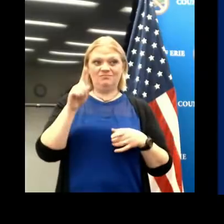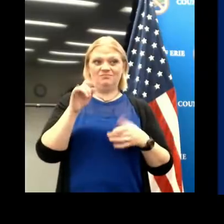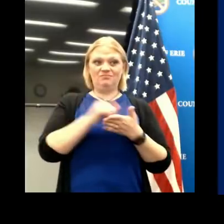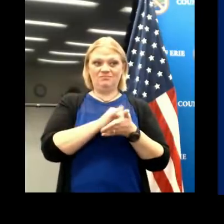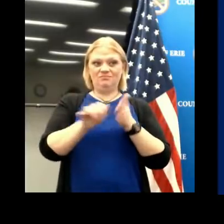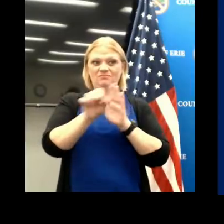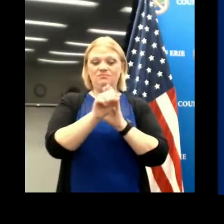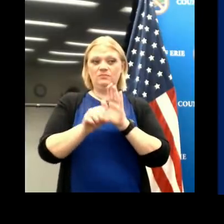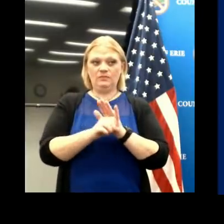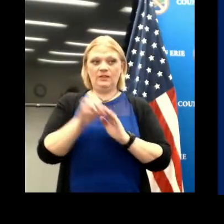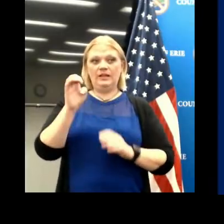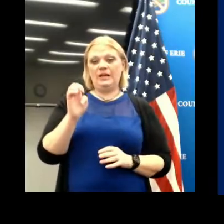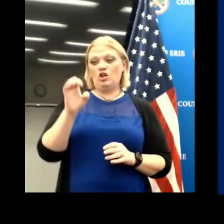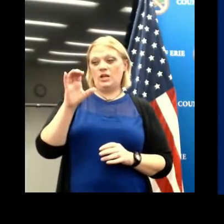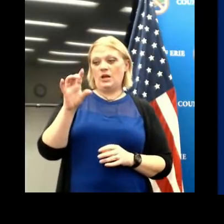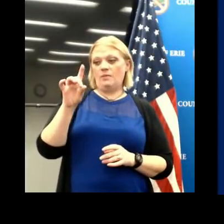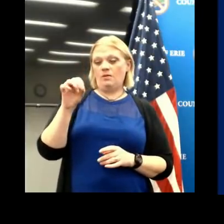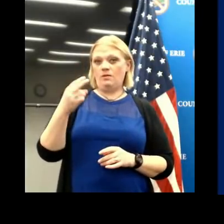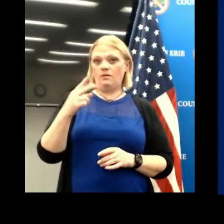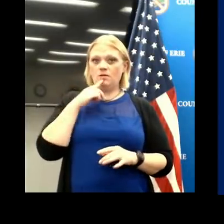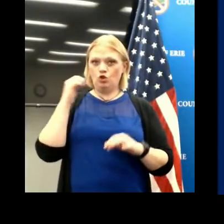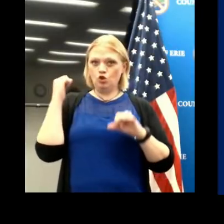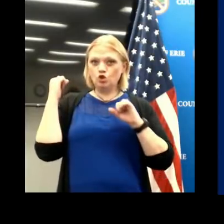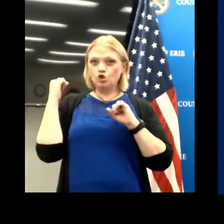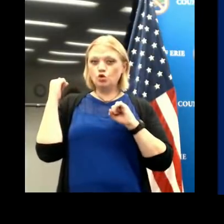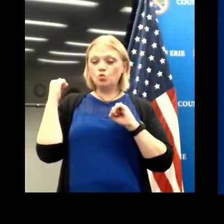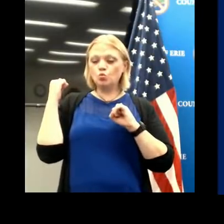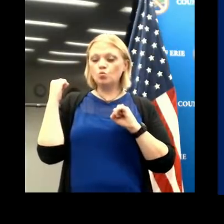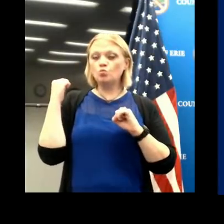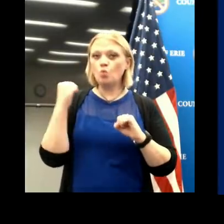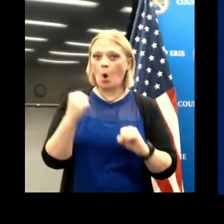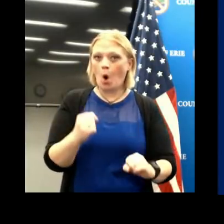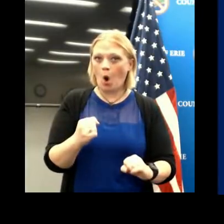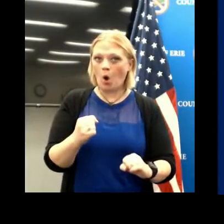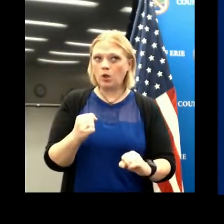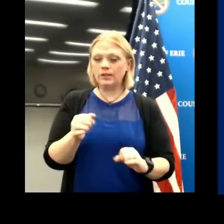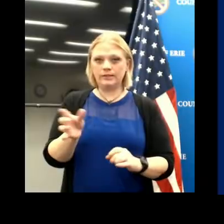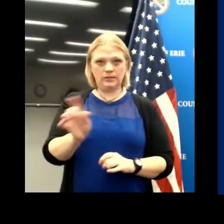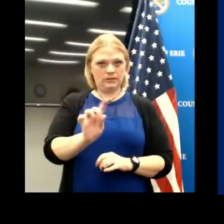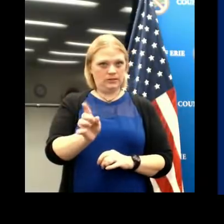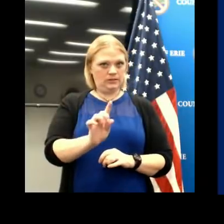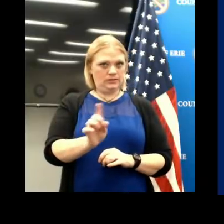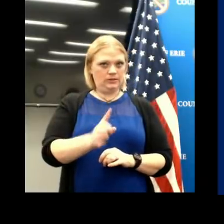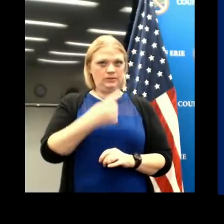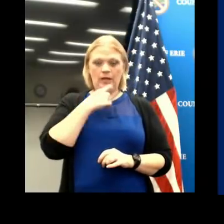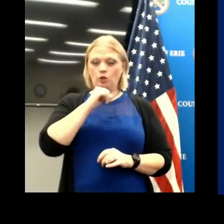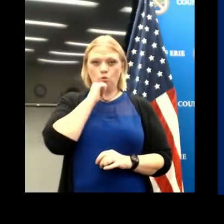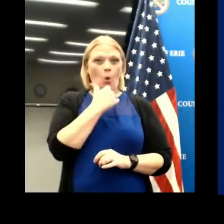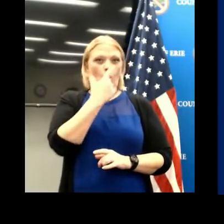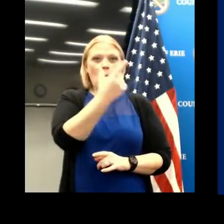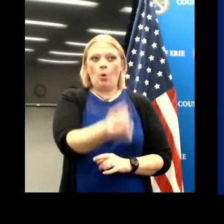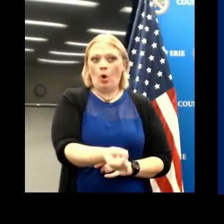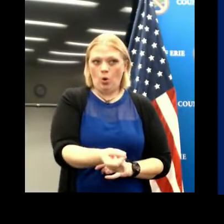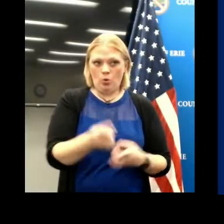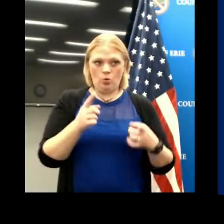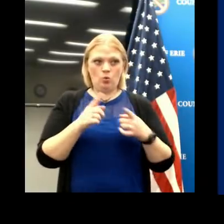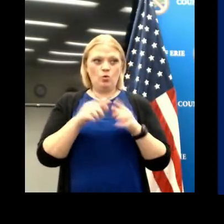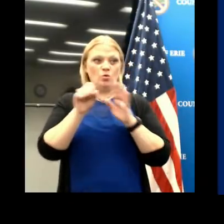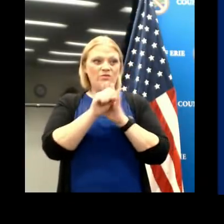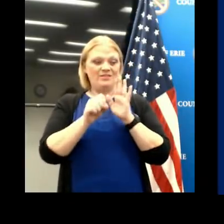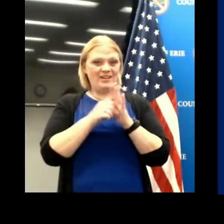County Department of Health is strongly discouraging people from traveling to states that have high rates